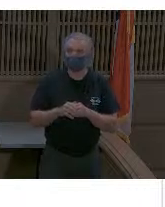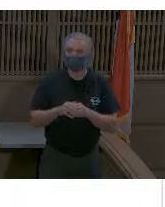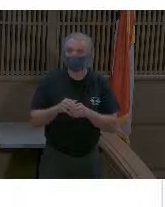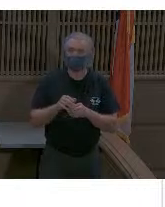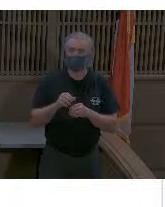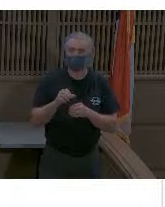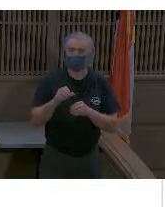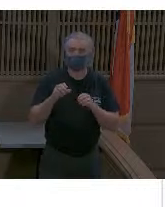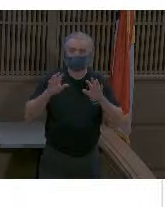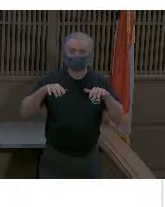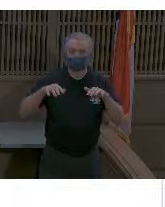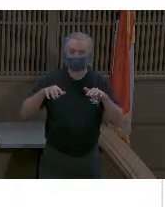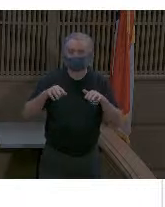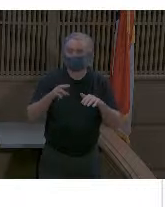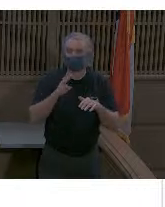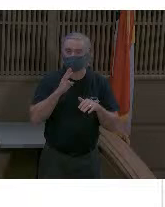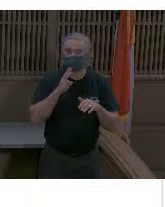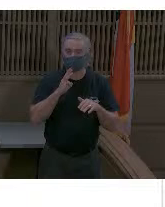in our community